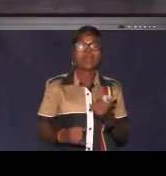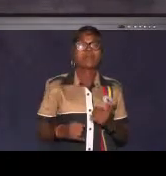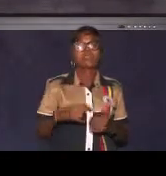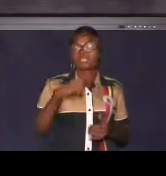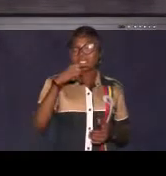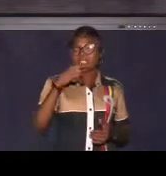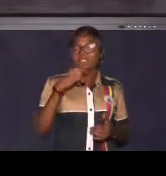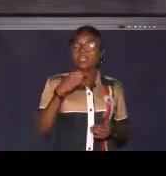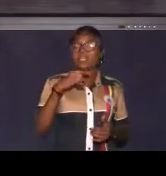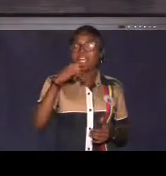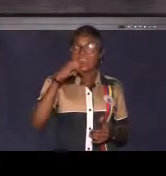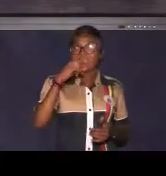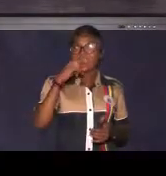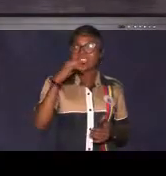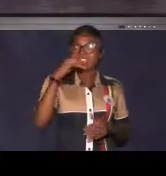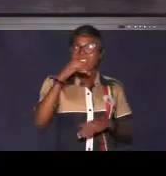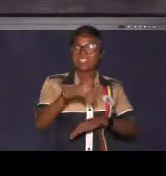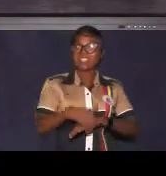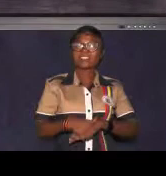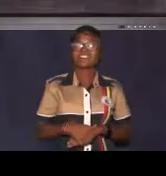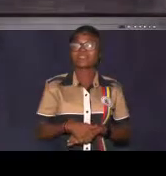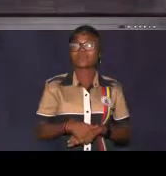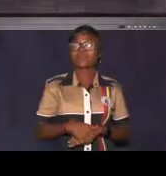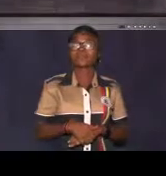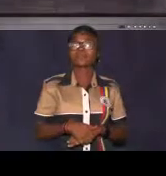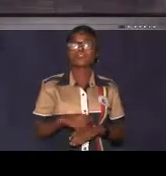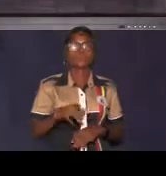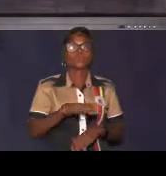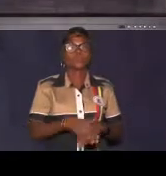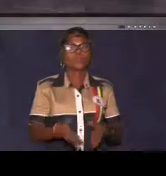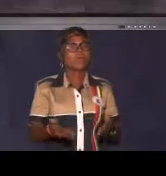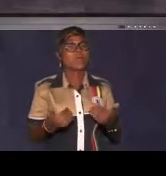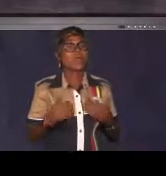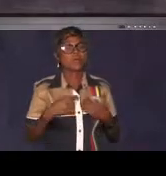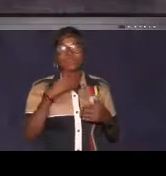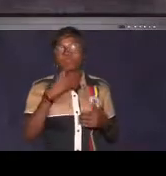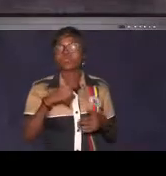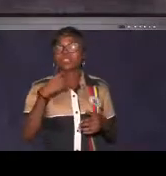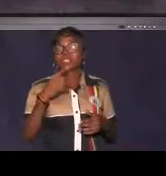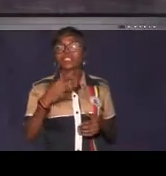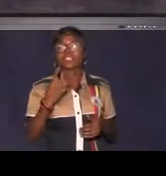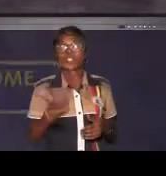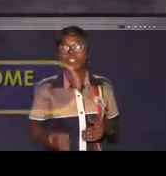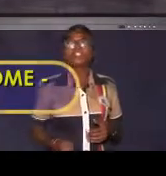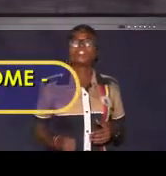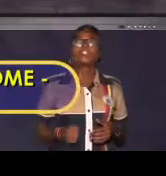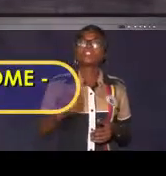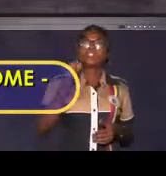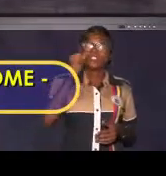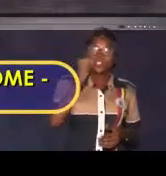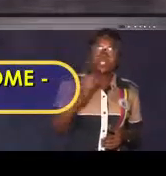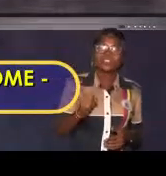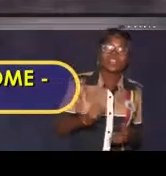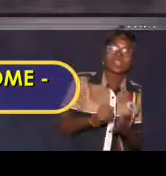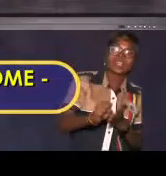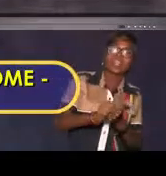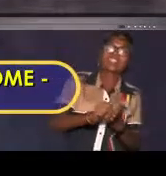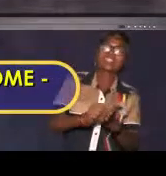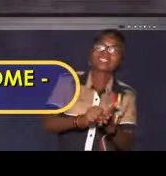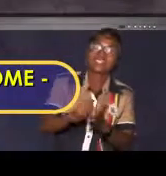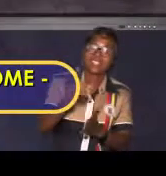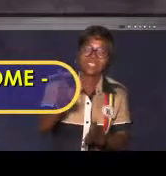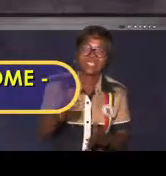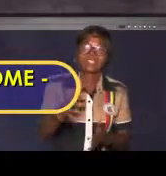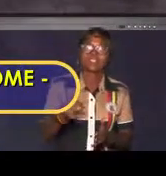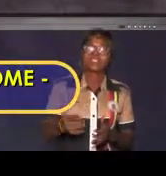night. You don't have to say she grounded. It is incorrect. Not she grounded the corn last night.